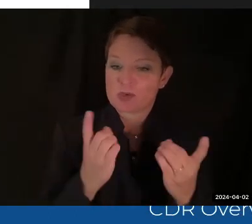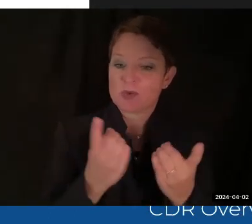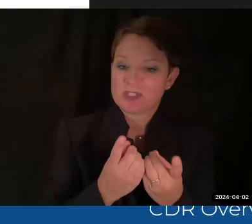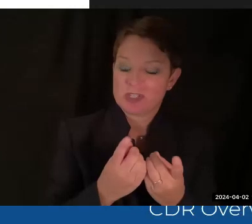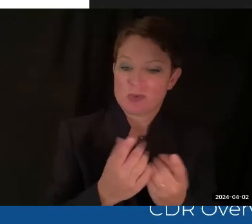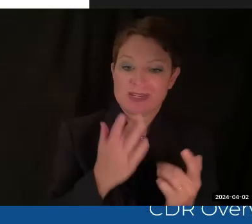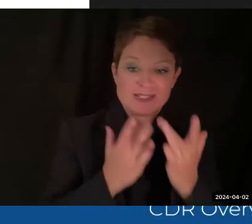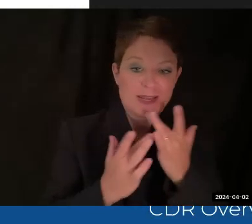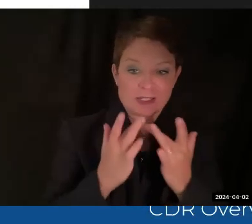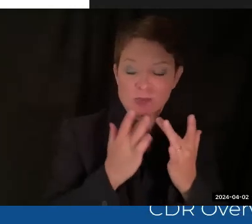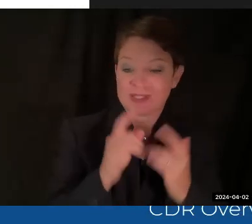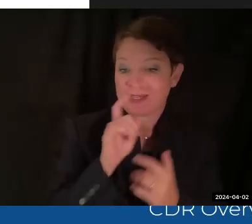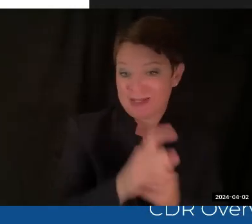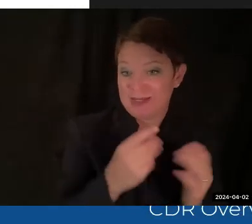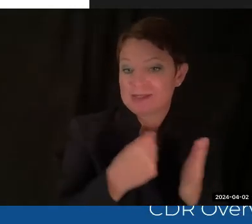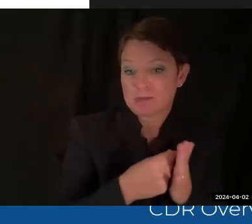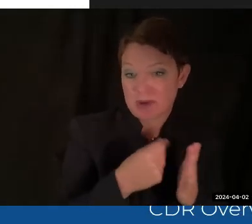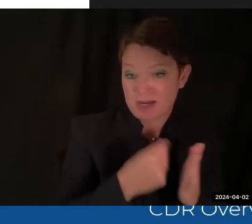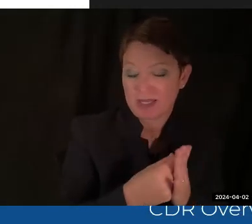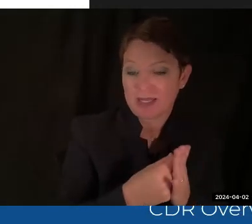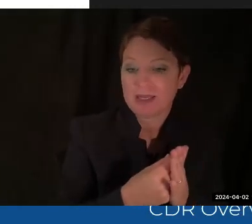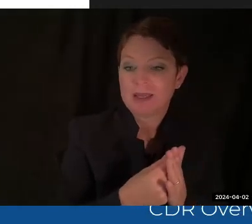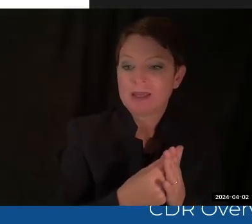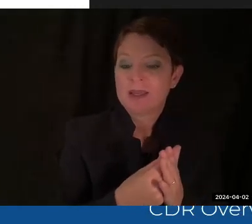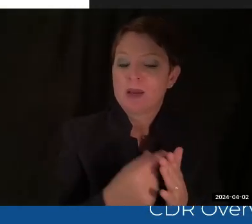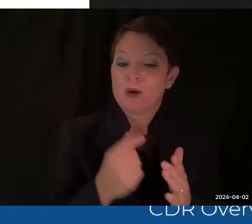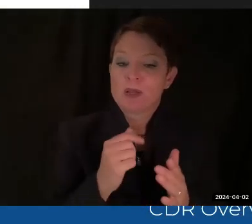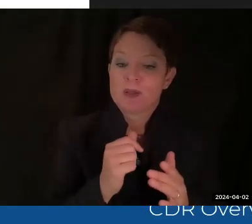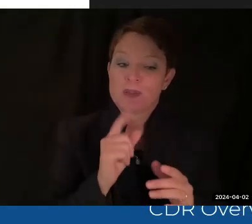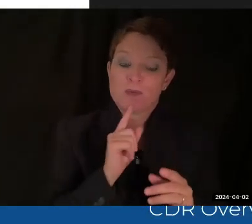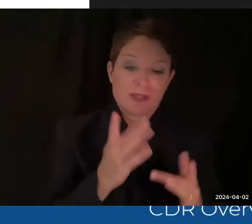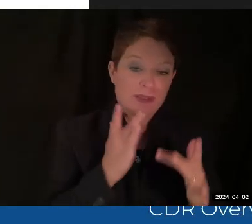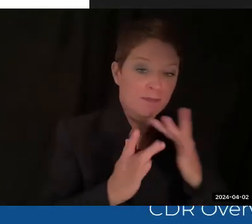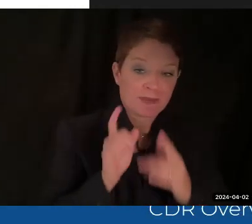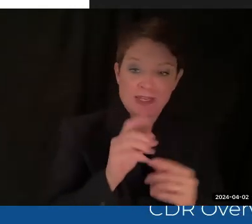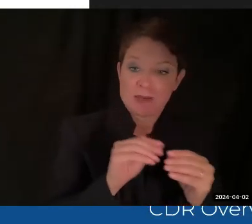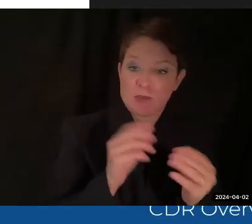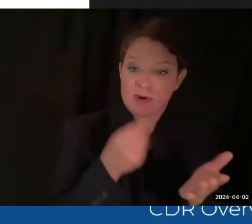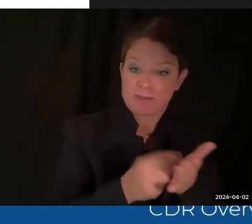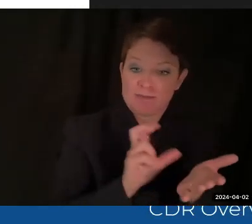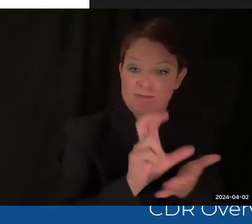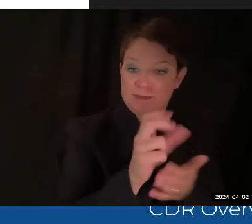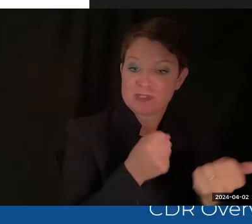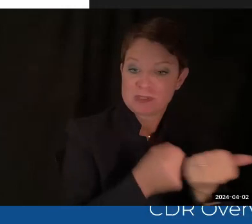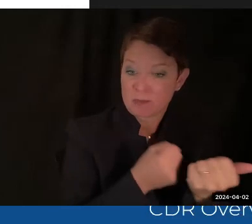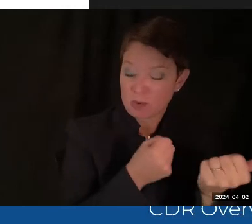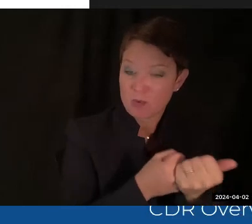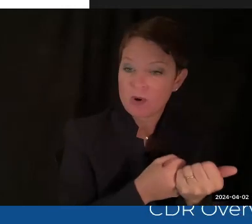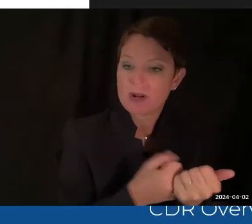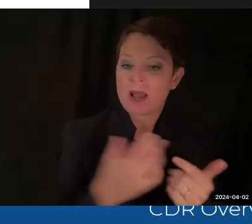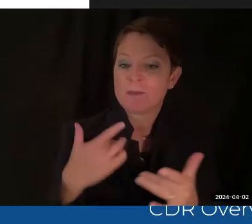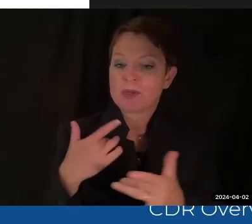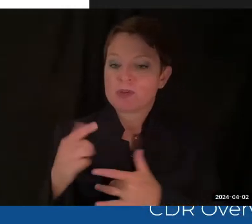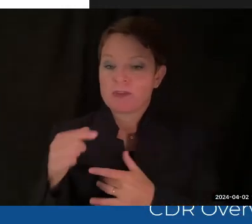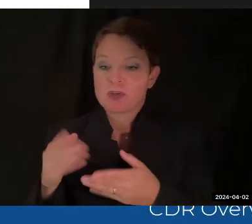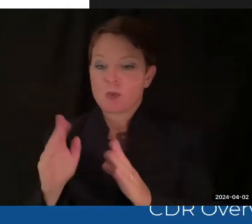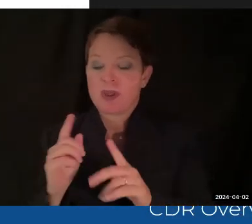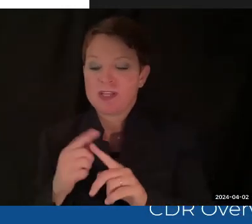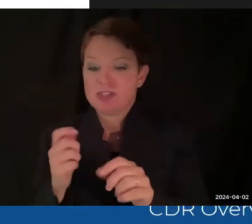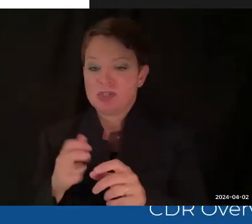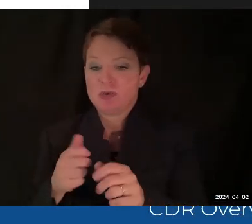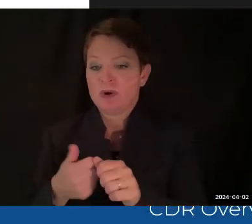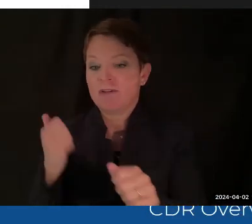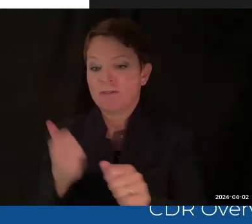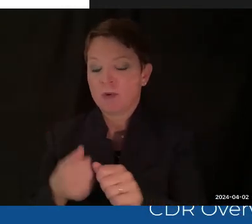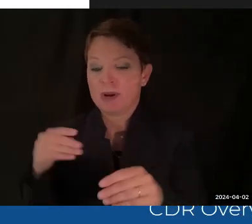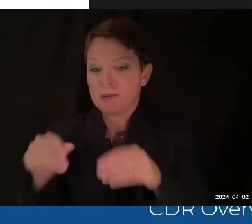so desperately needs. We're so desperately underfunded and need so much support that I'm just concerned about like this being a way of getting out of paying